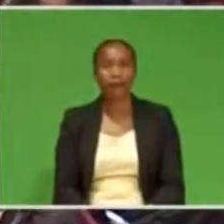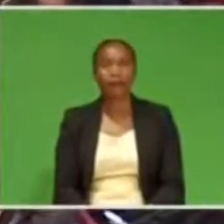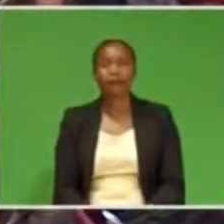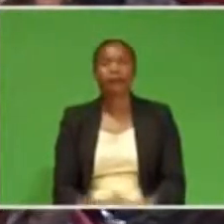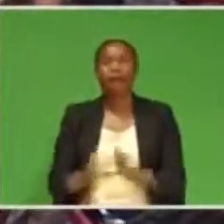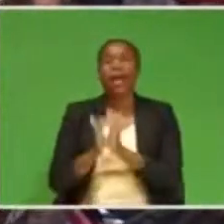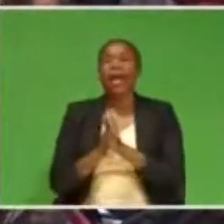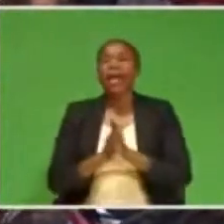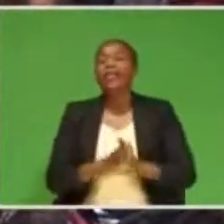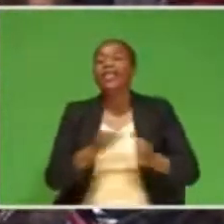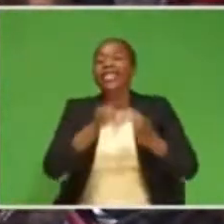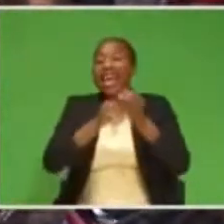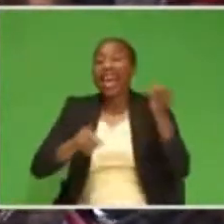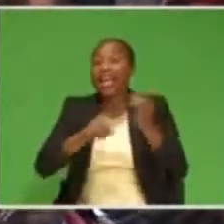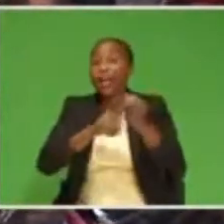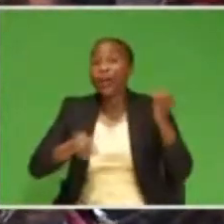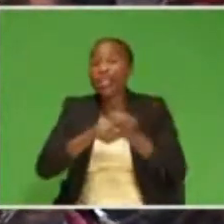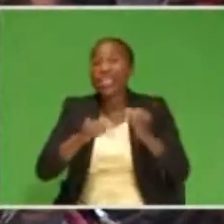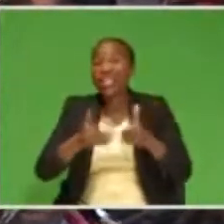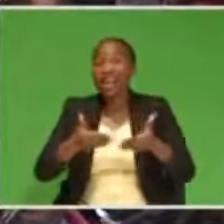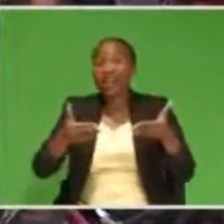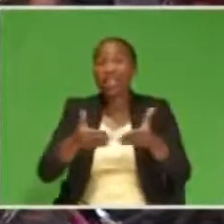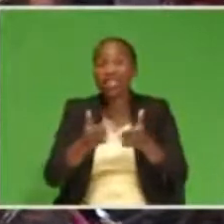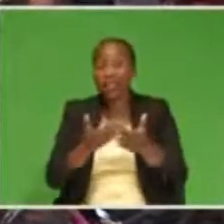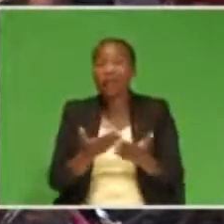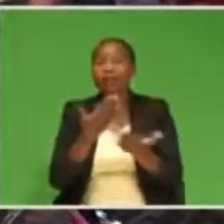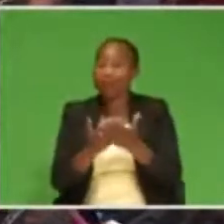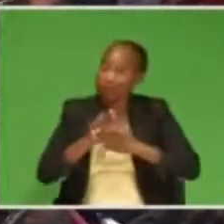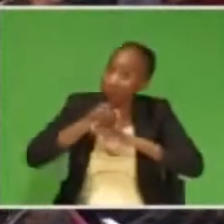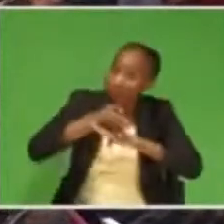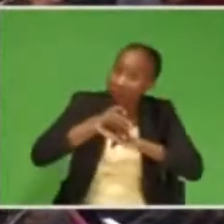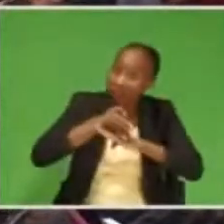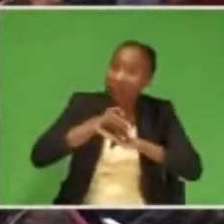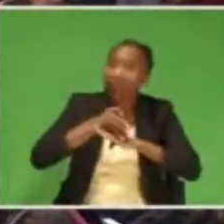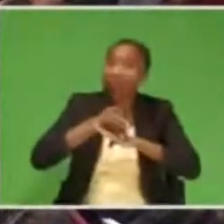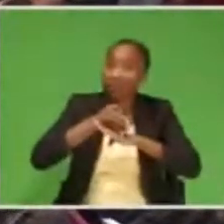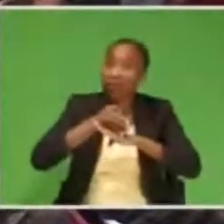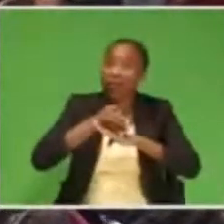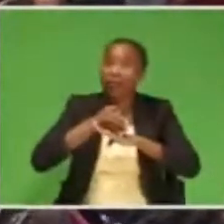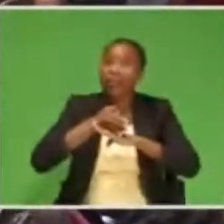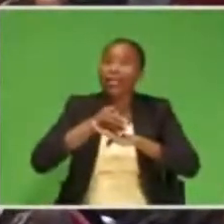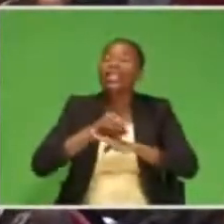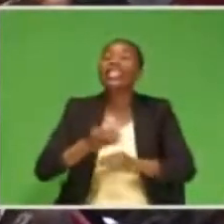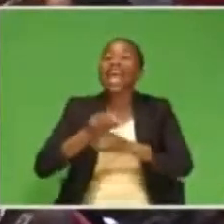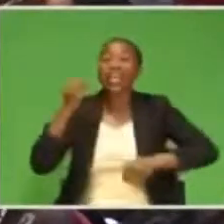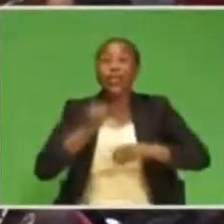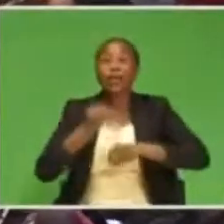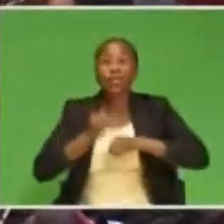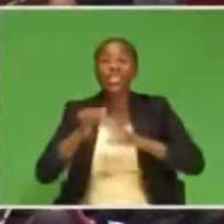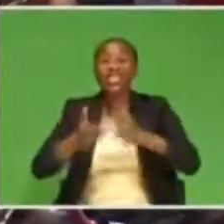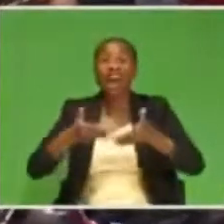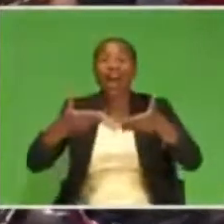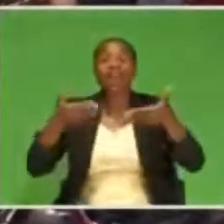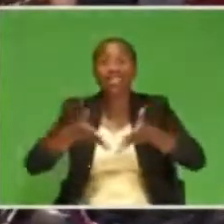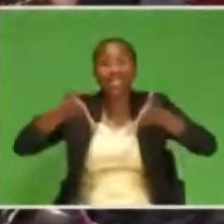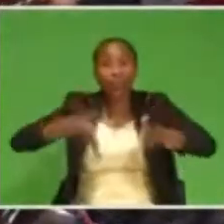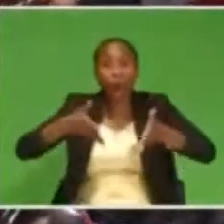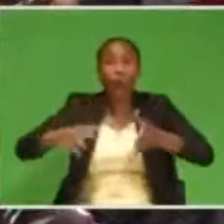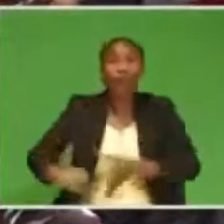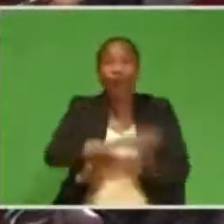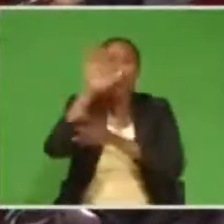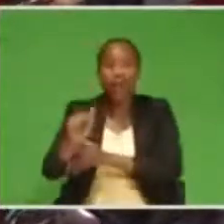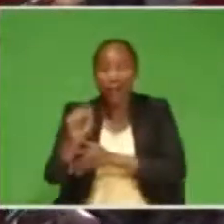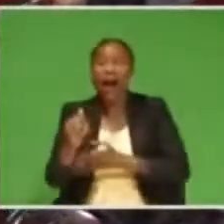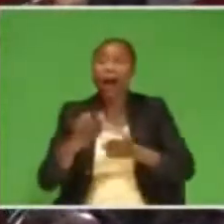Security services, you may intervene. Security services of the Republic of